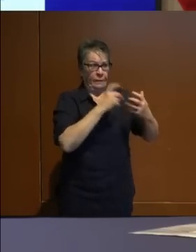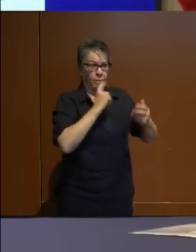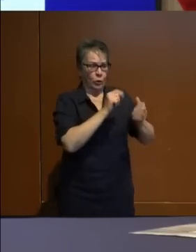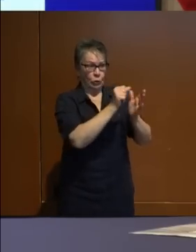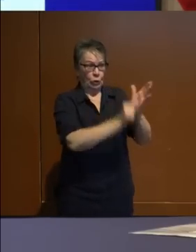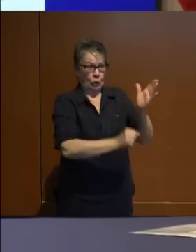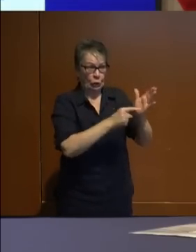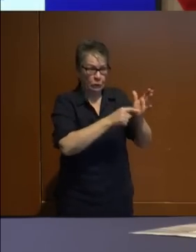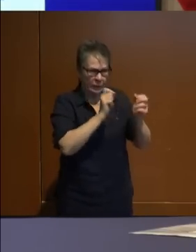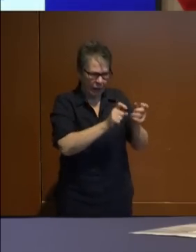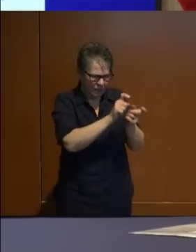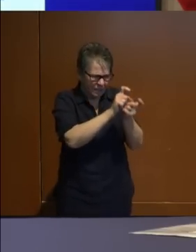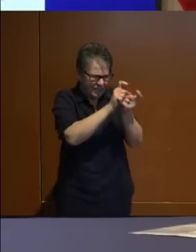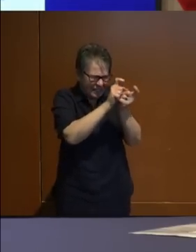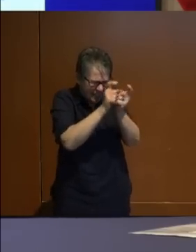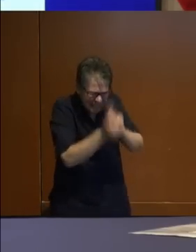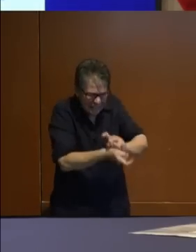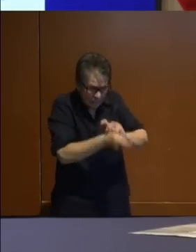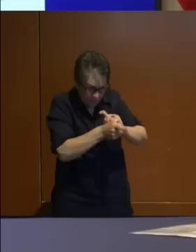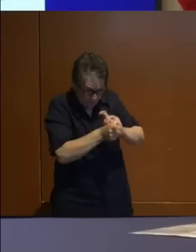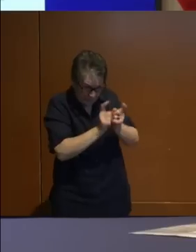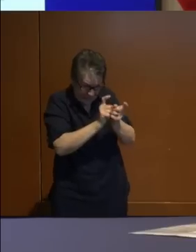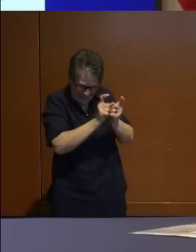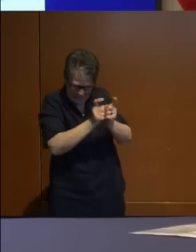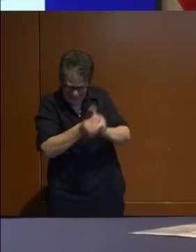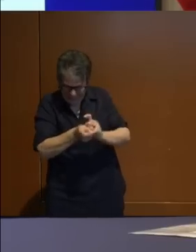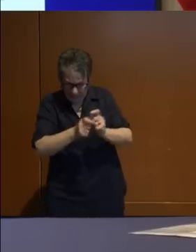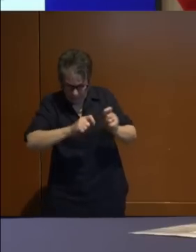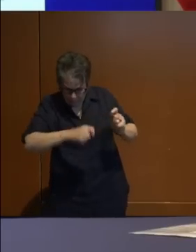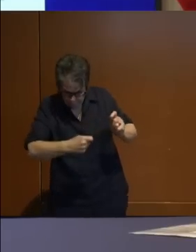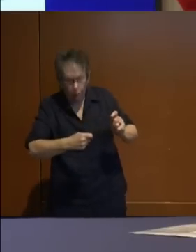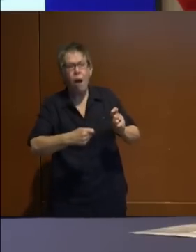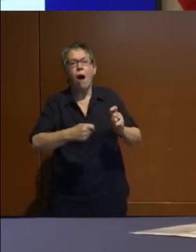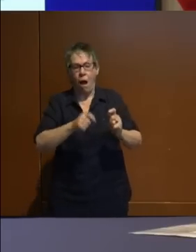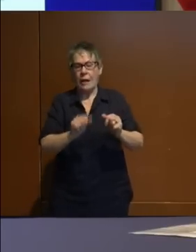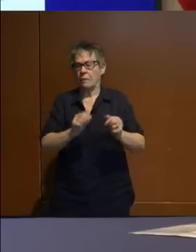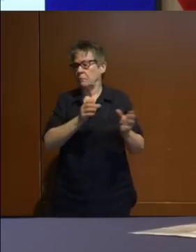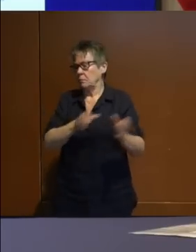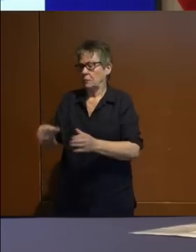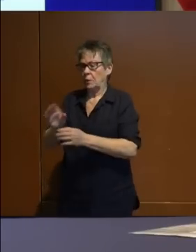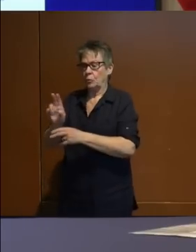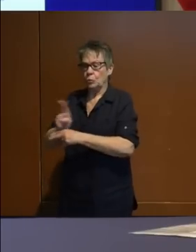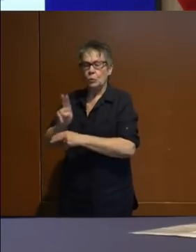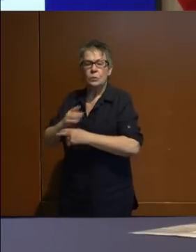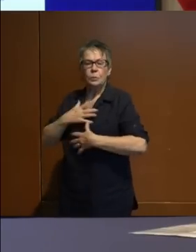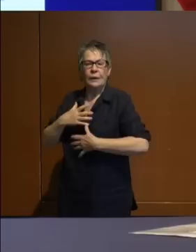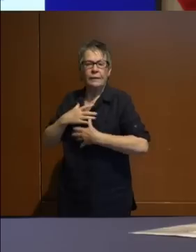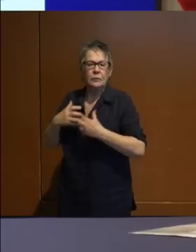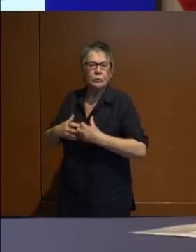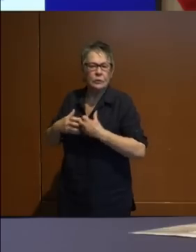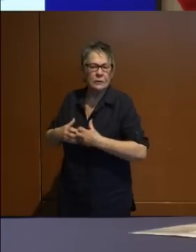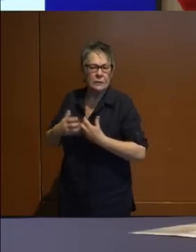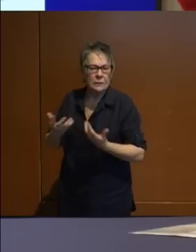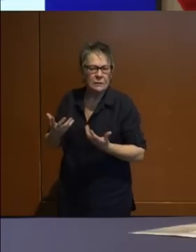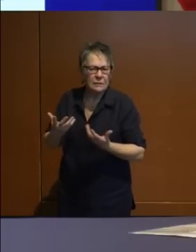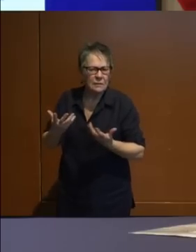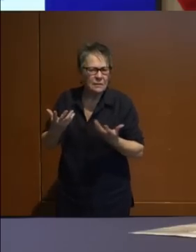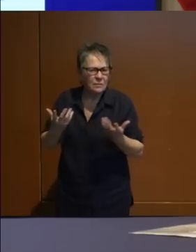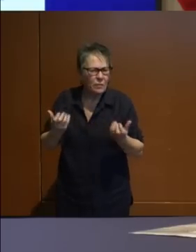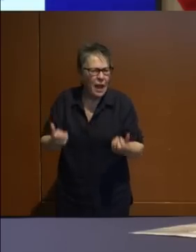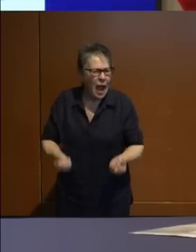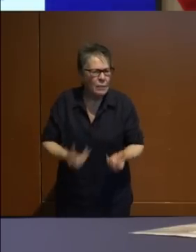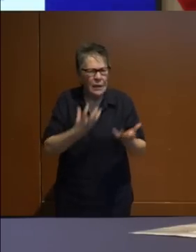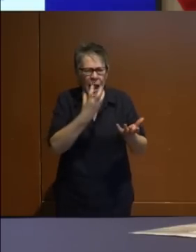we have a sense how many anesthesia machines we have in New Jersey? How long does it take and how effective is it to switch them over